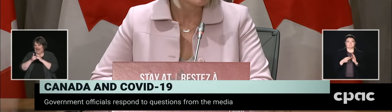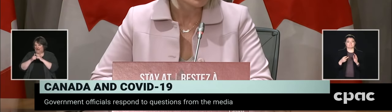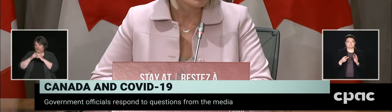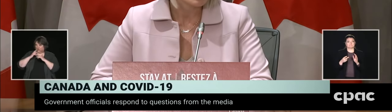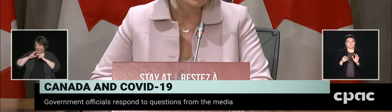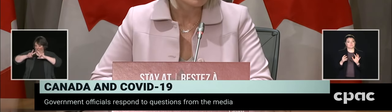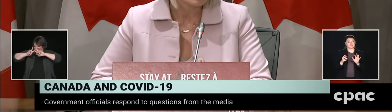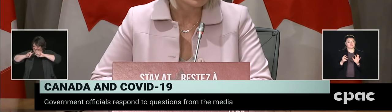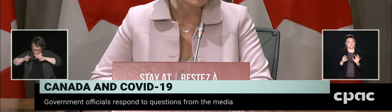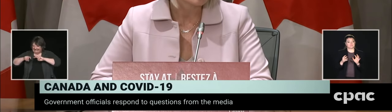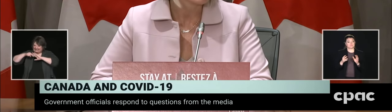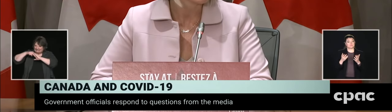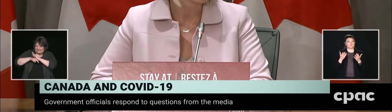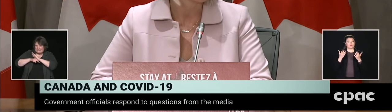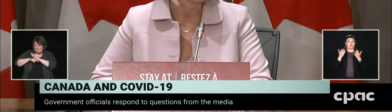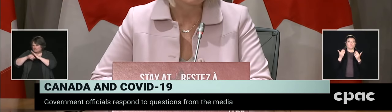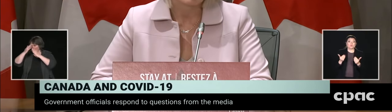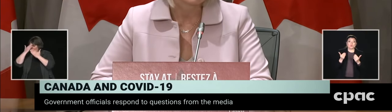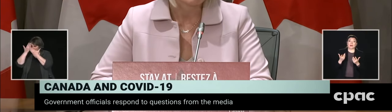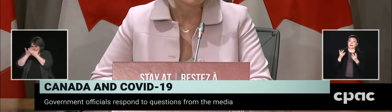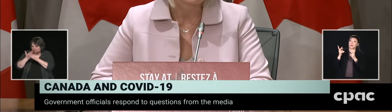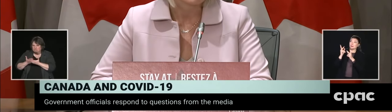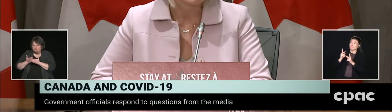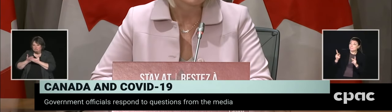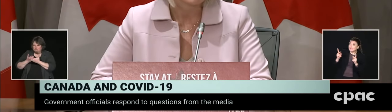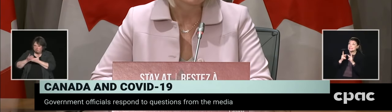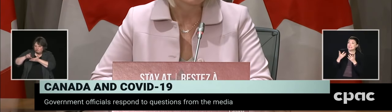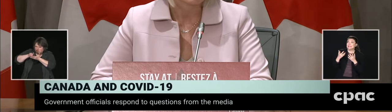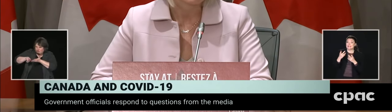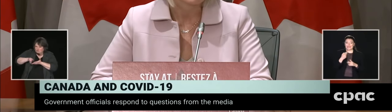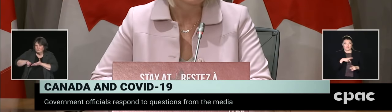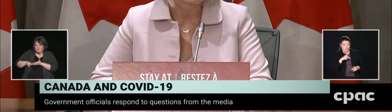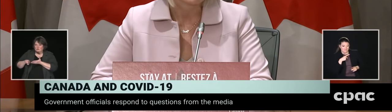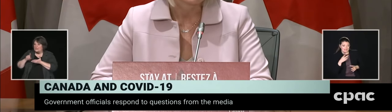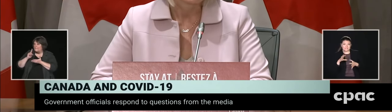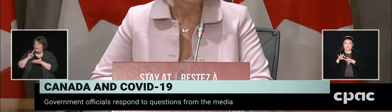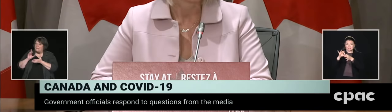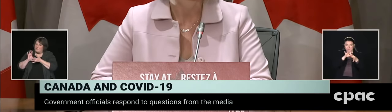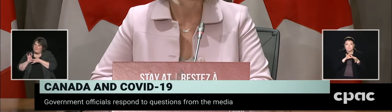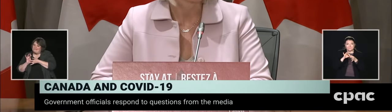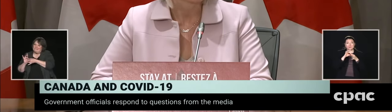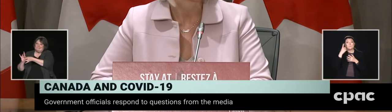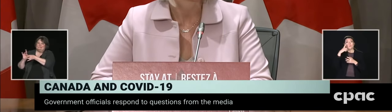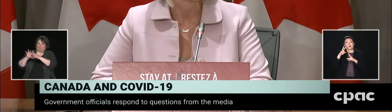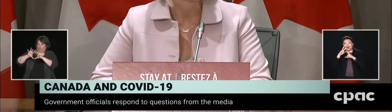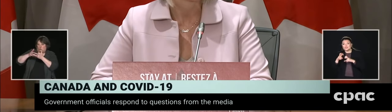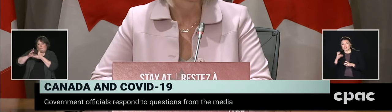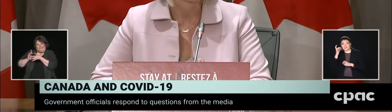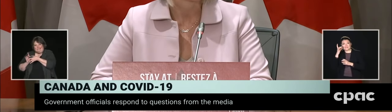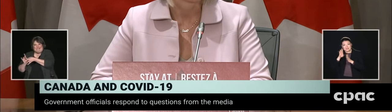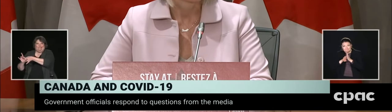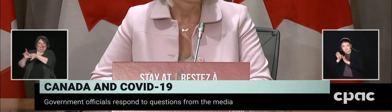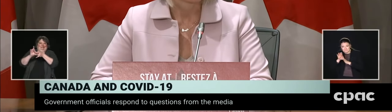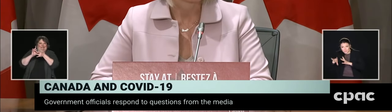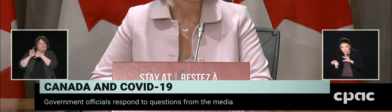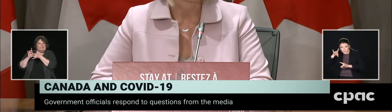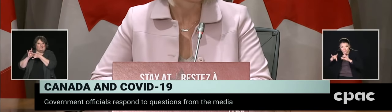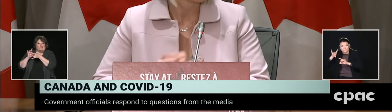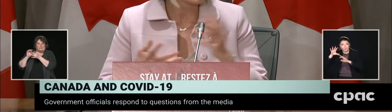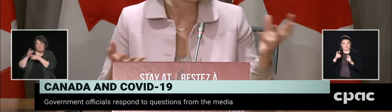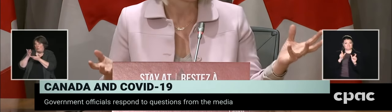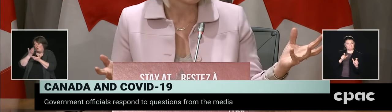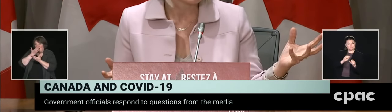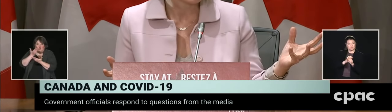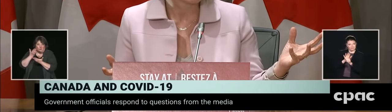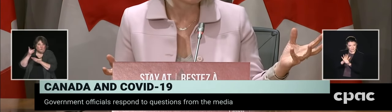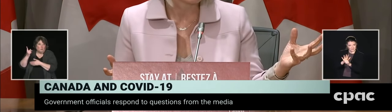a partner country in that organization is extremely important. And I think your question is a very wise one, because, in fact, what